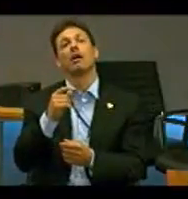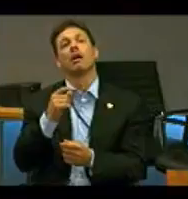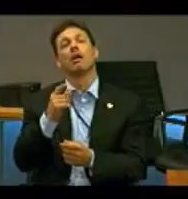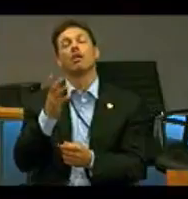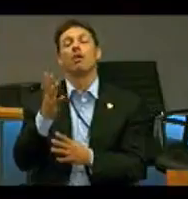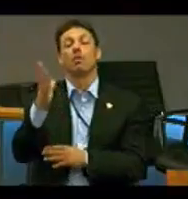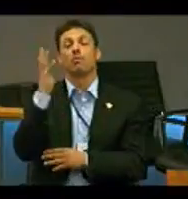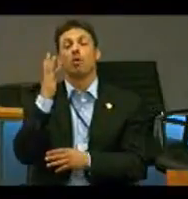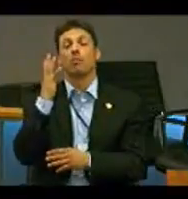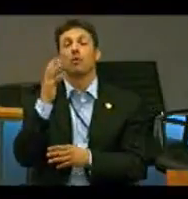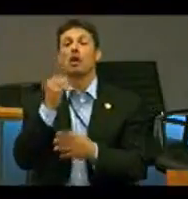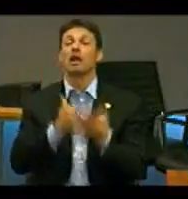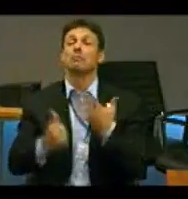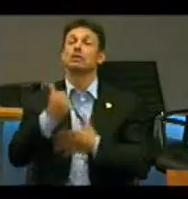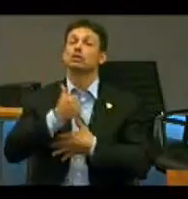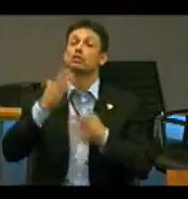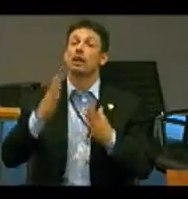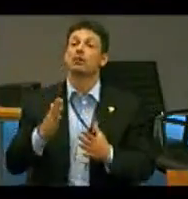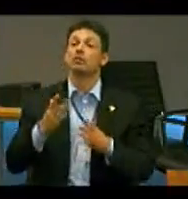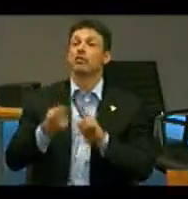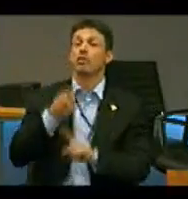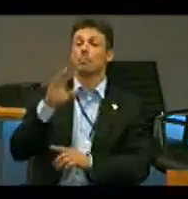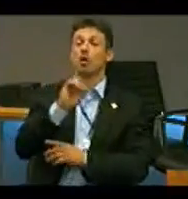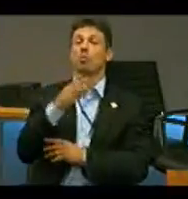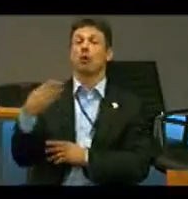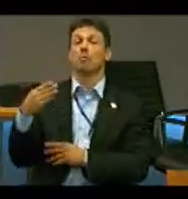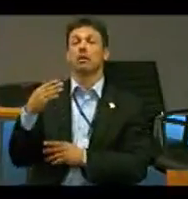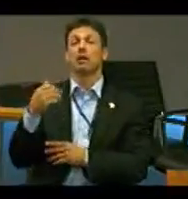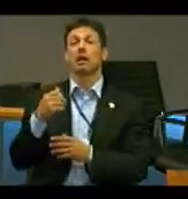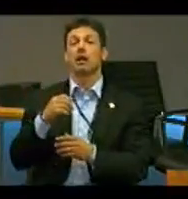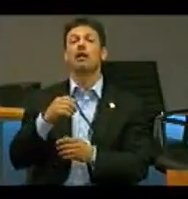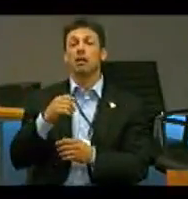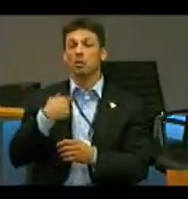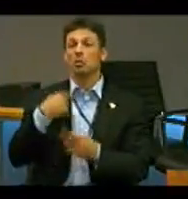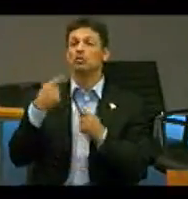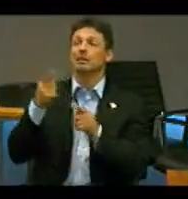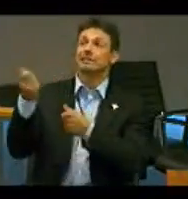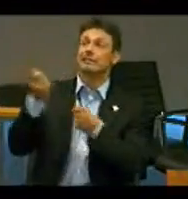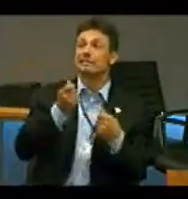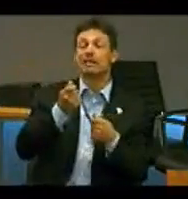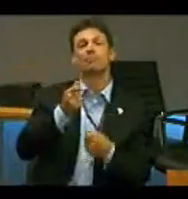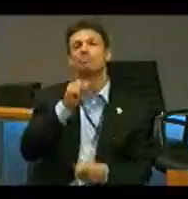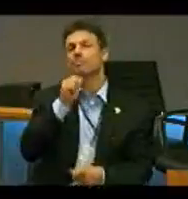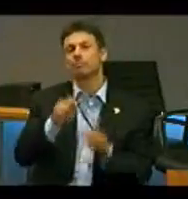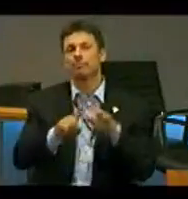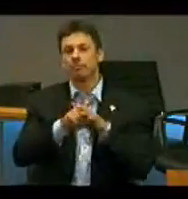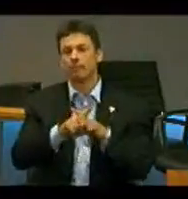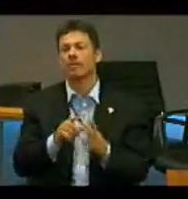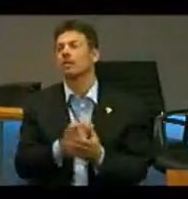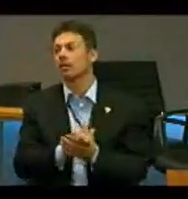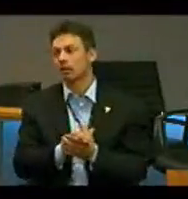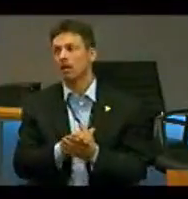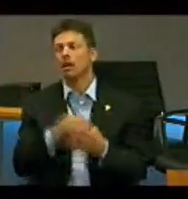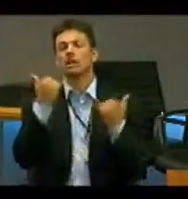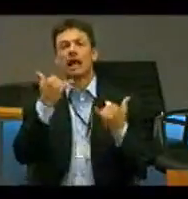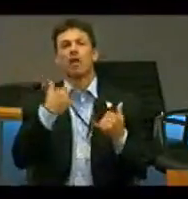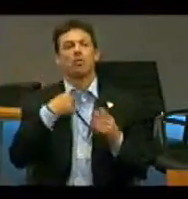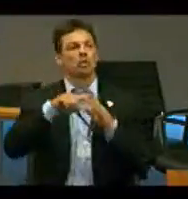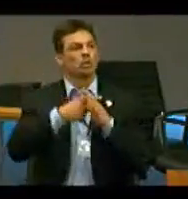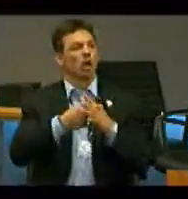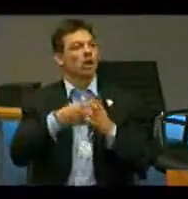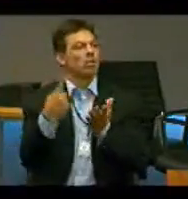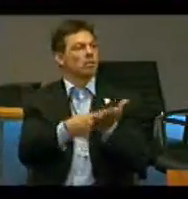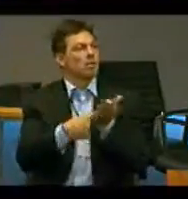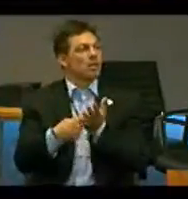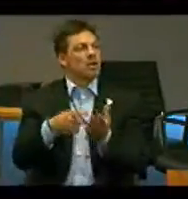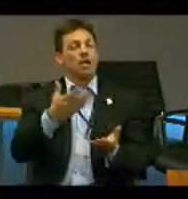former administrators from the Obama administration. Thank you. I'll now turn us to begin our briefing. First, deep